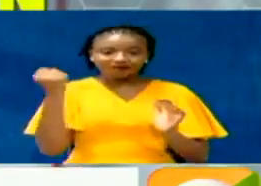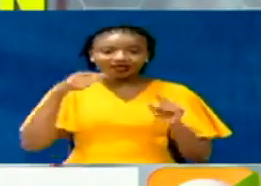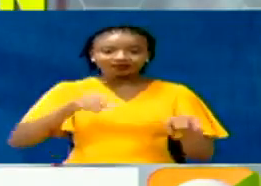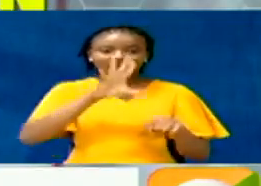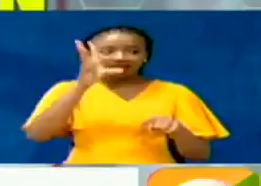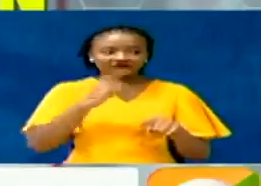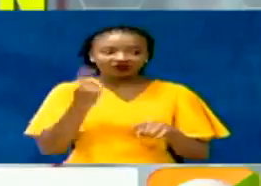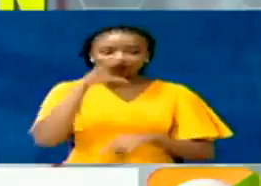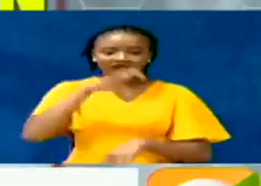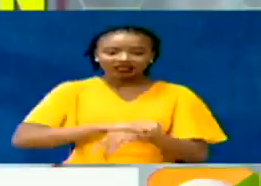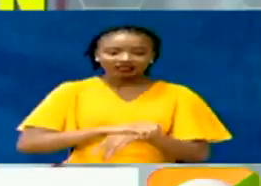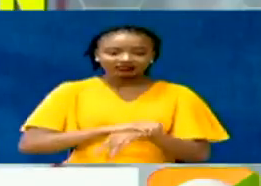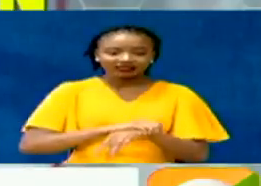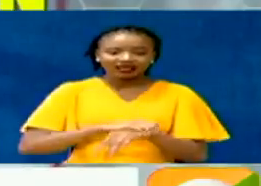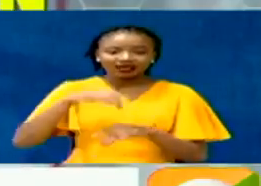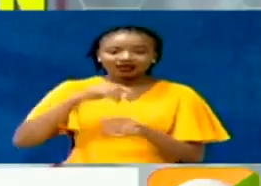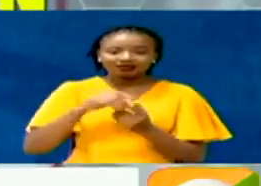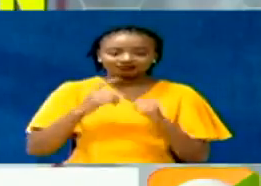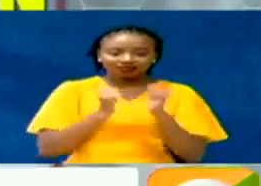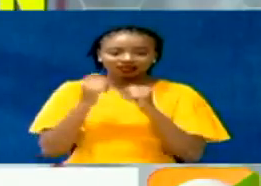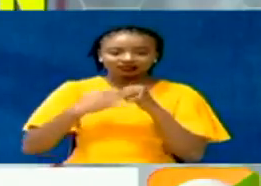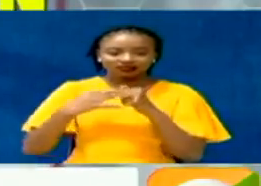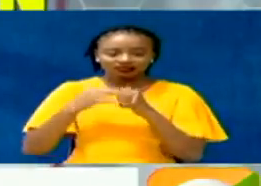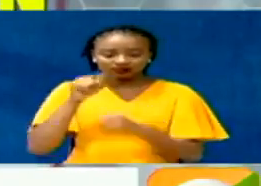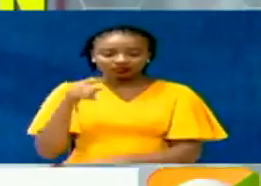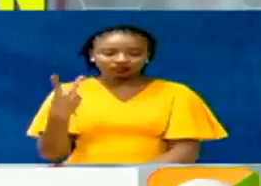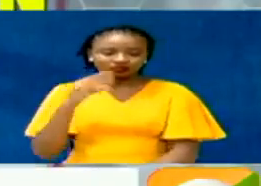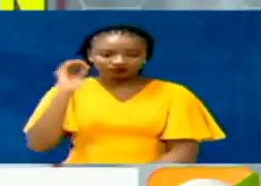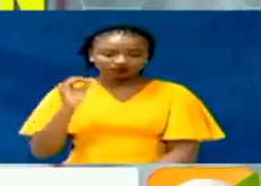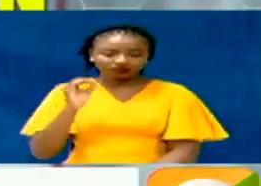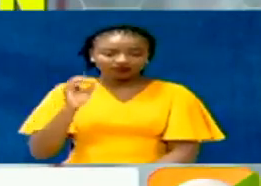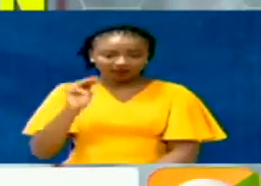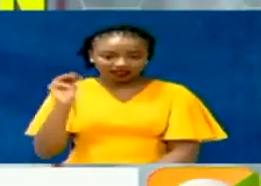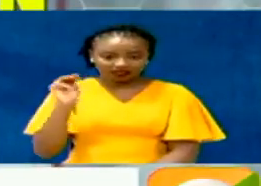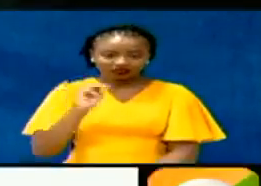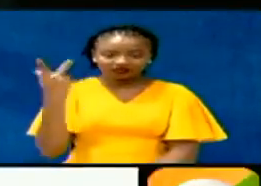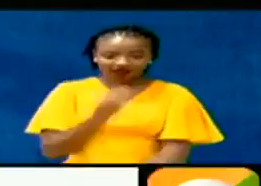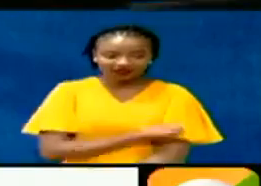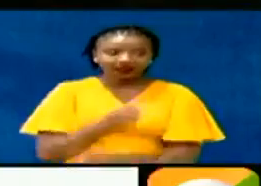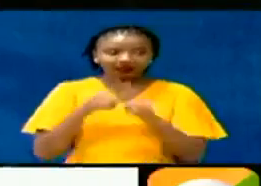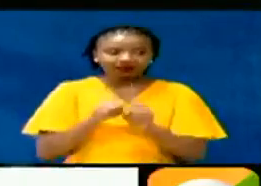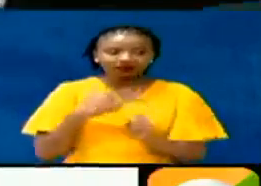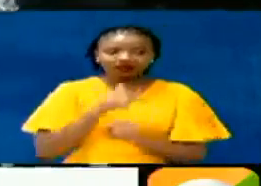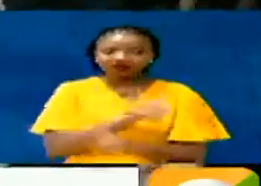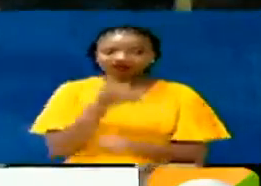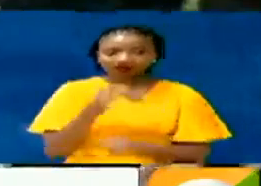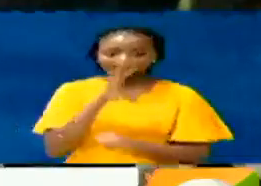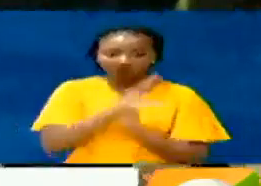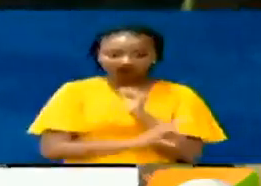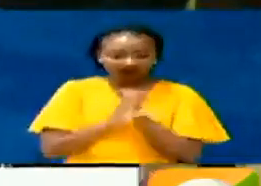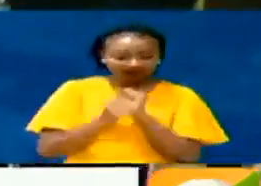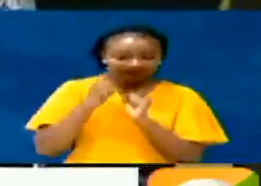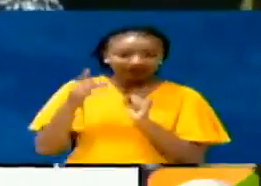about a quarter of the 66 million expected doses through COVAX. There are 4 countries in the continent which have